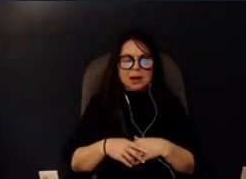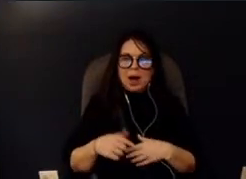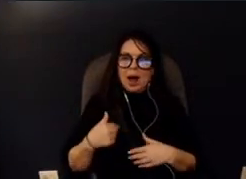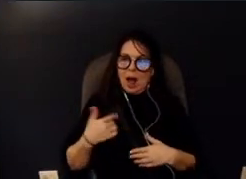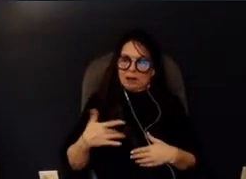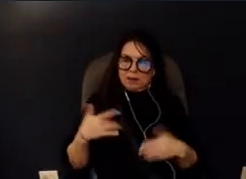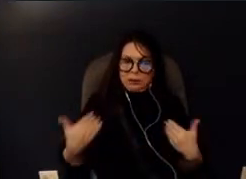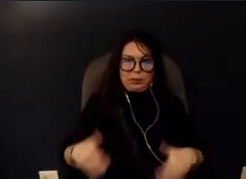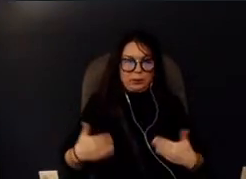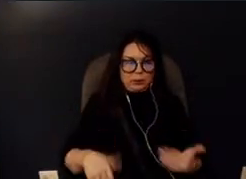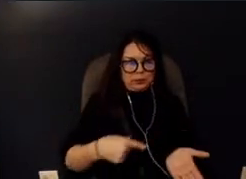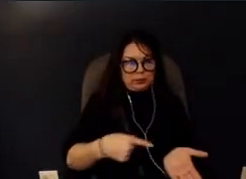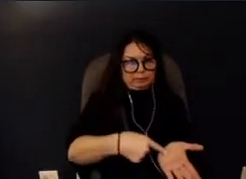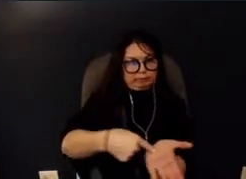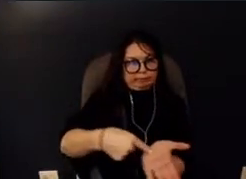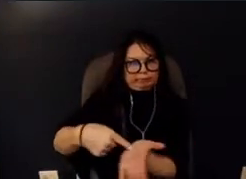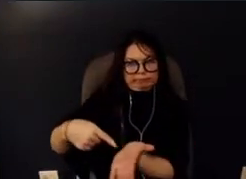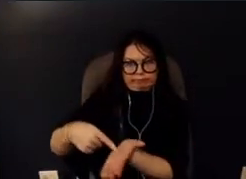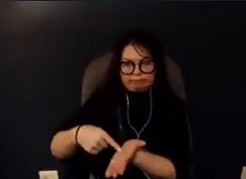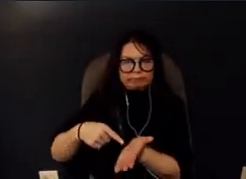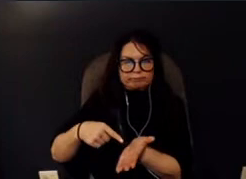for all of the